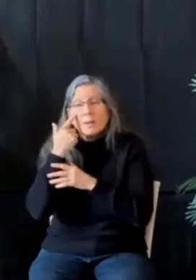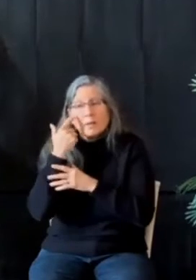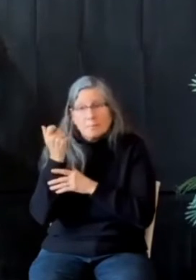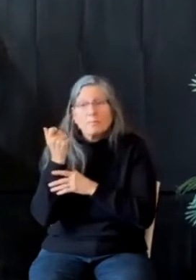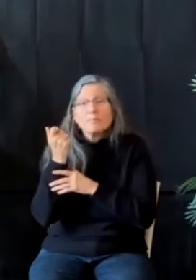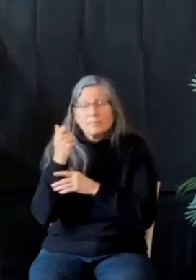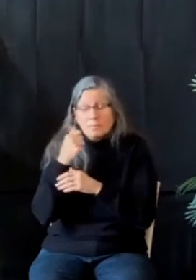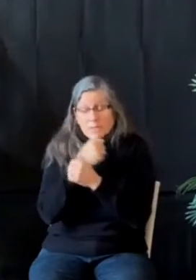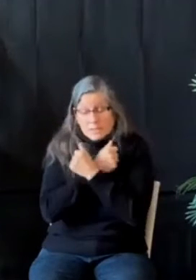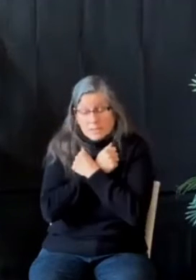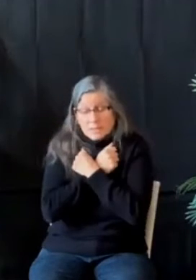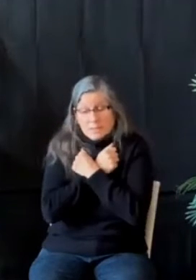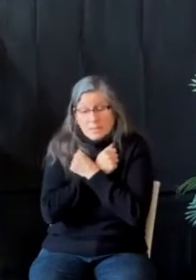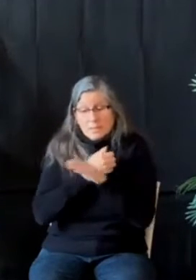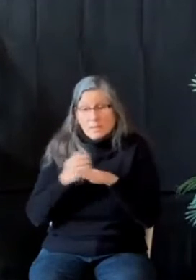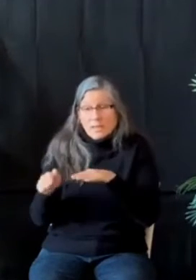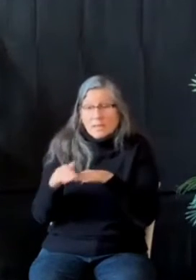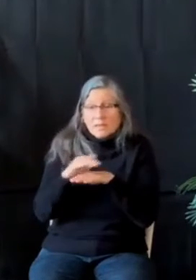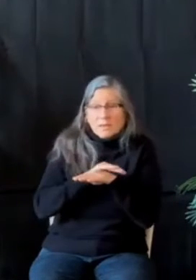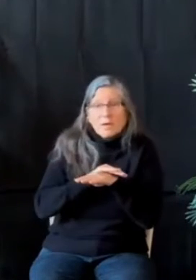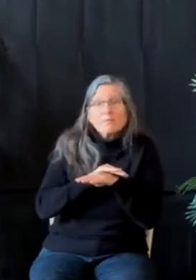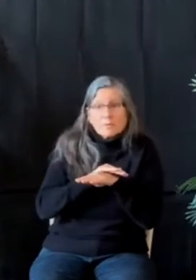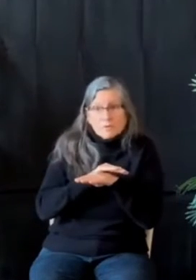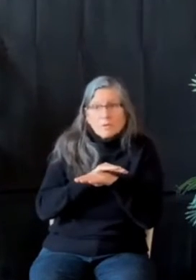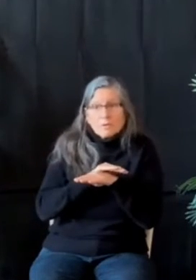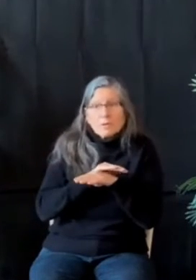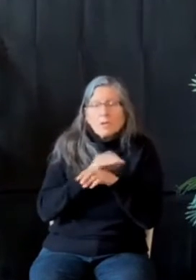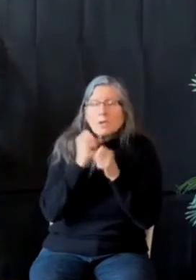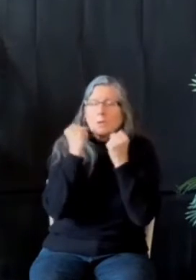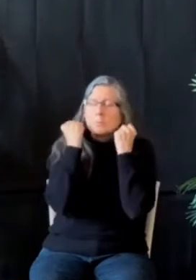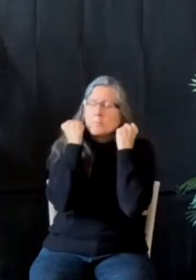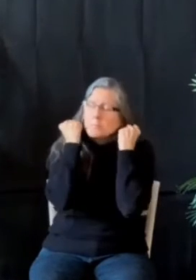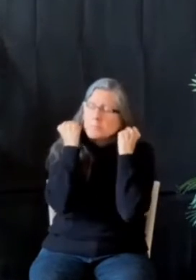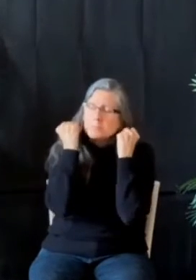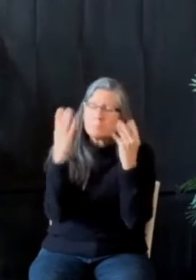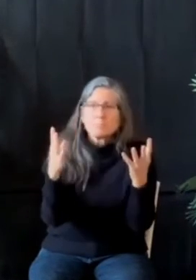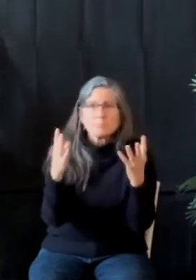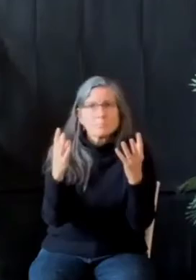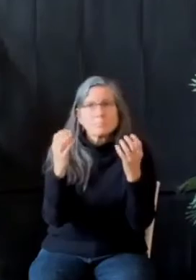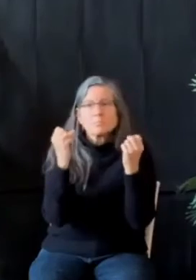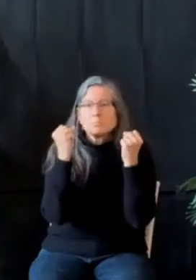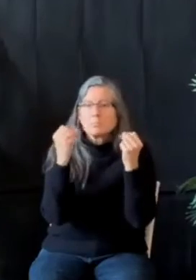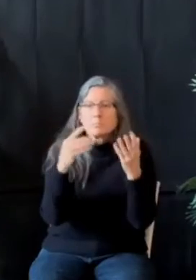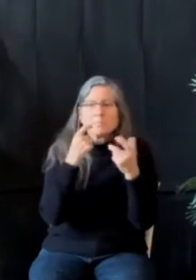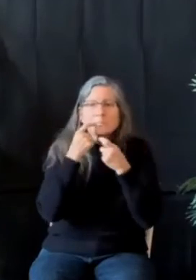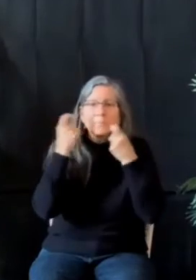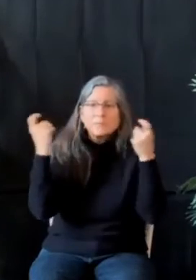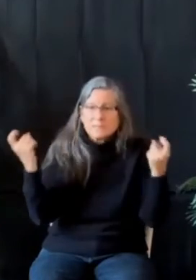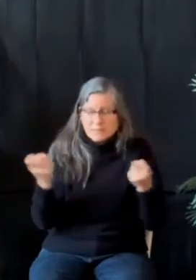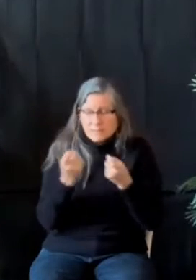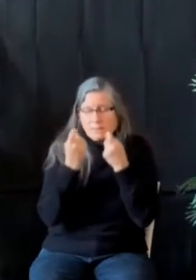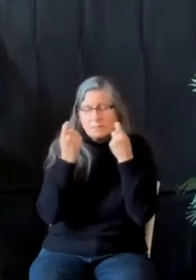because love covers a multitude of sins.